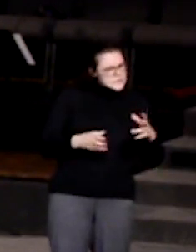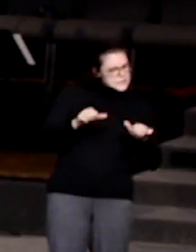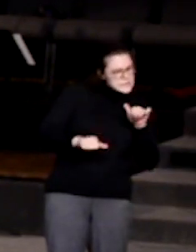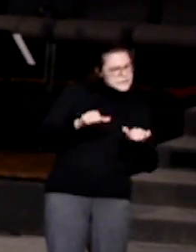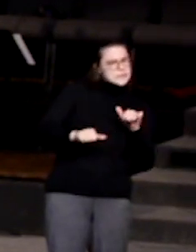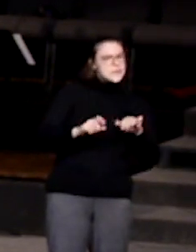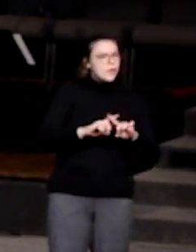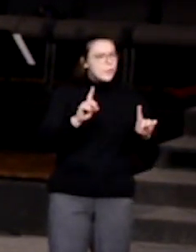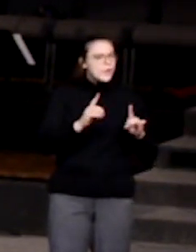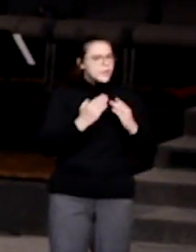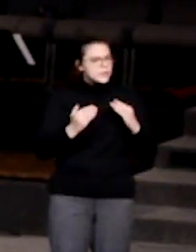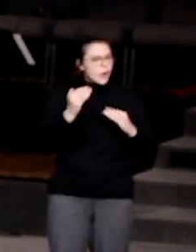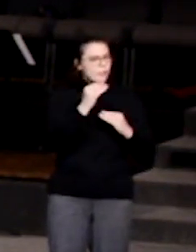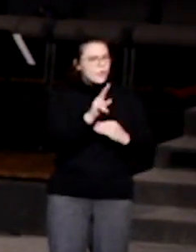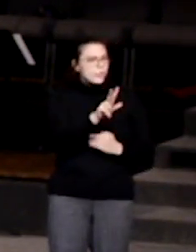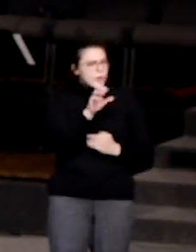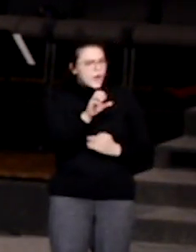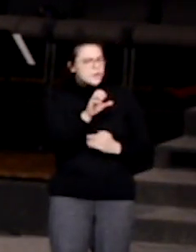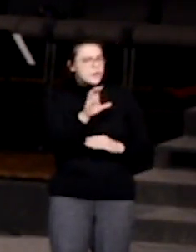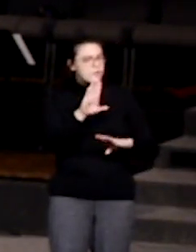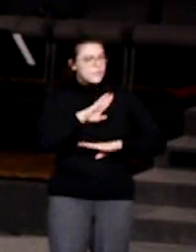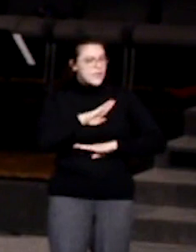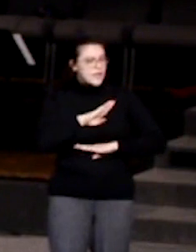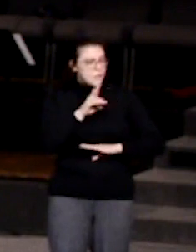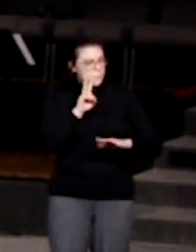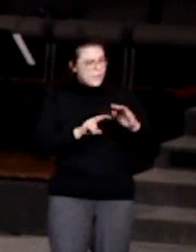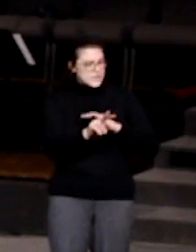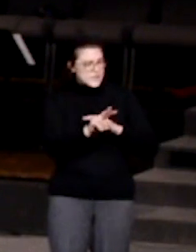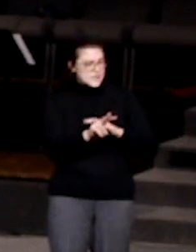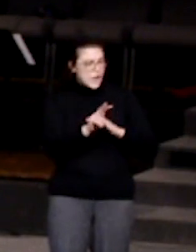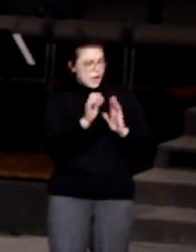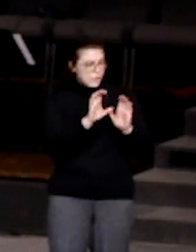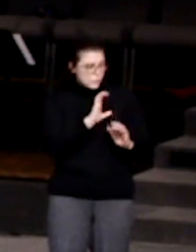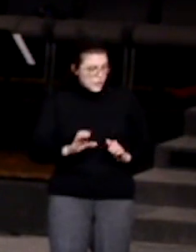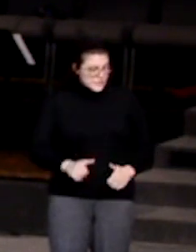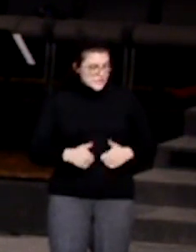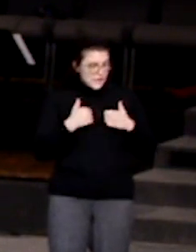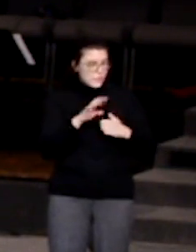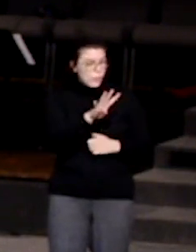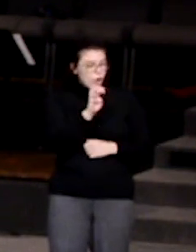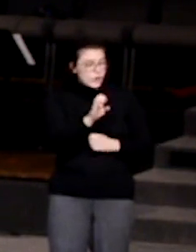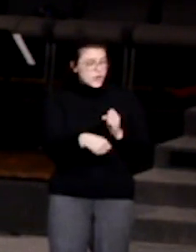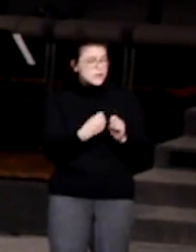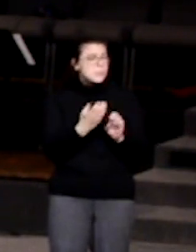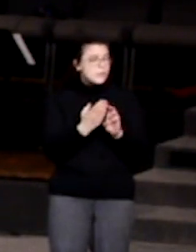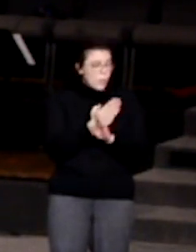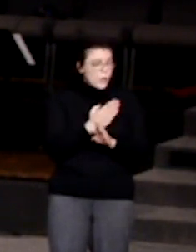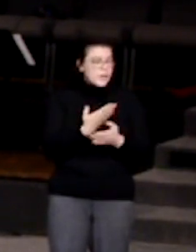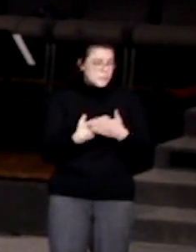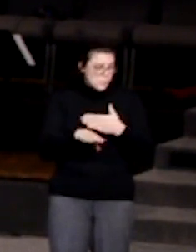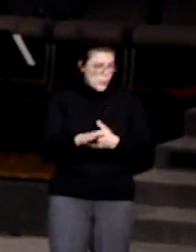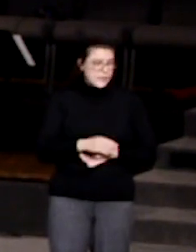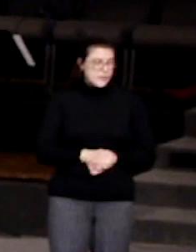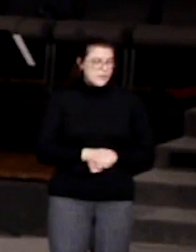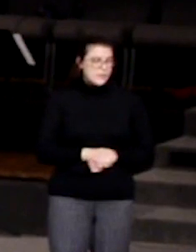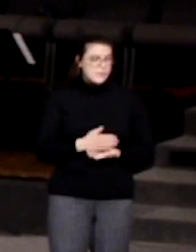over 300 fulfilled prophecies of the life of Christ 400 years before he was even born.